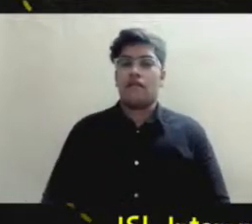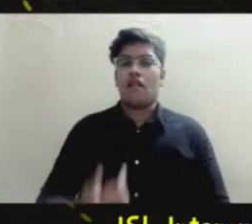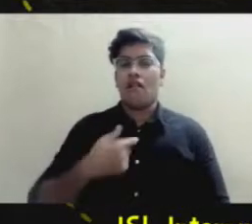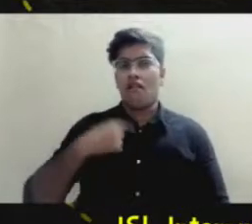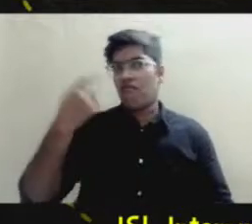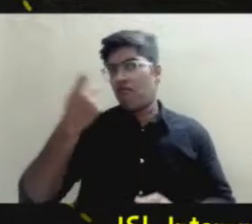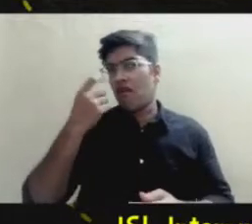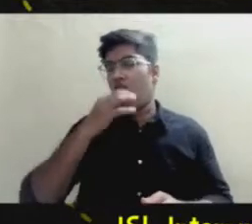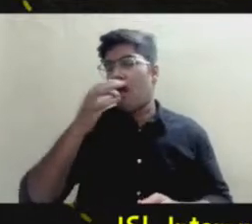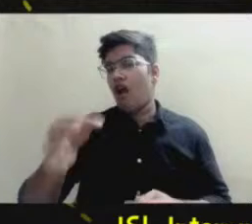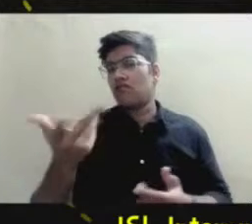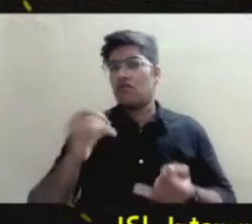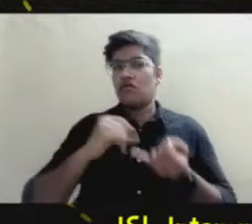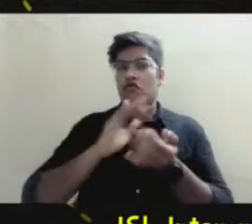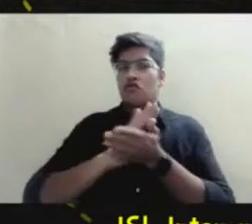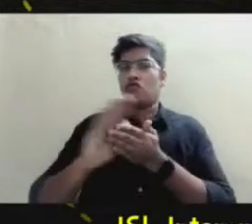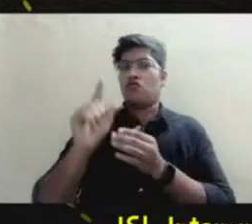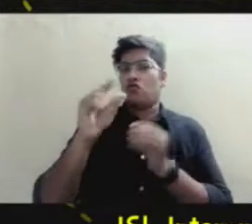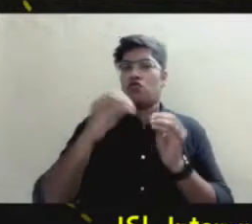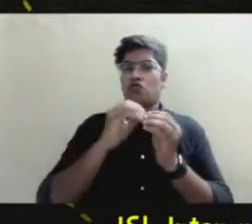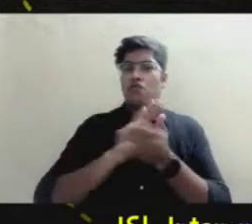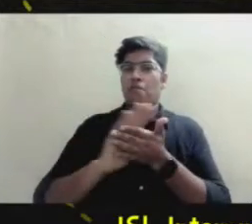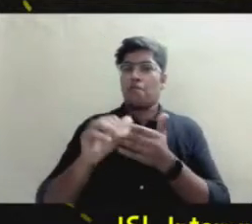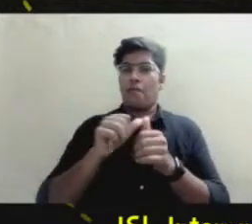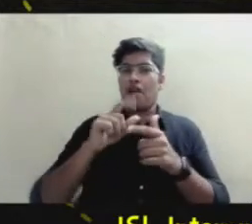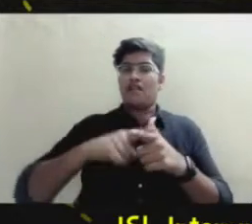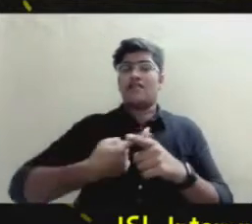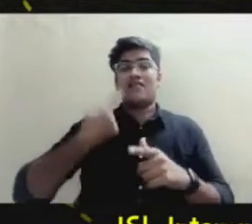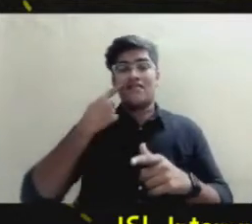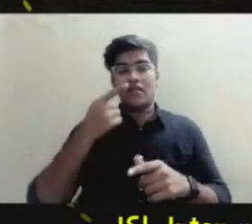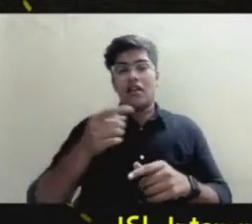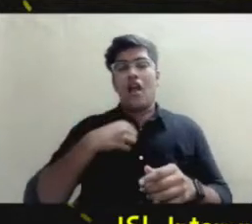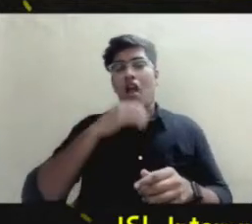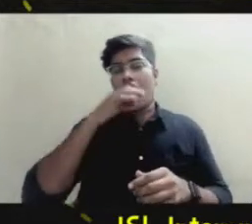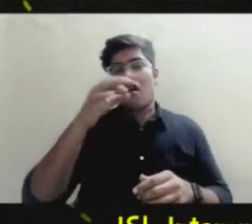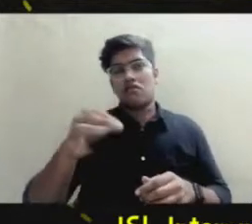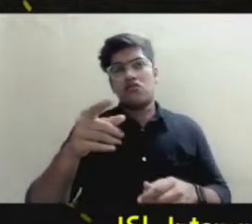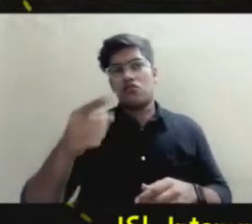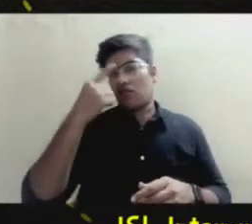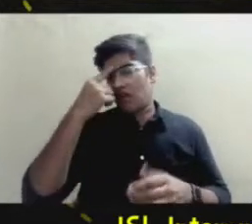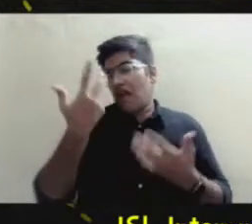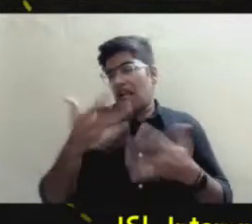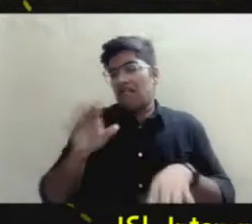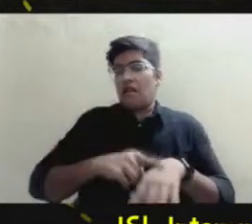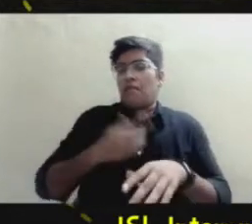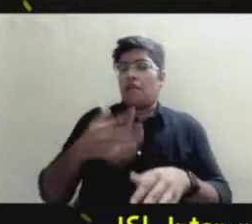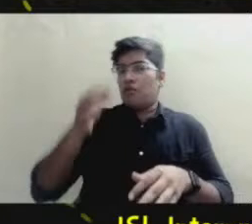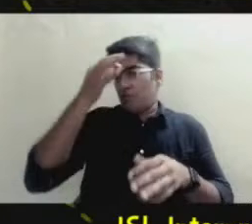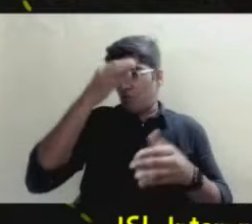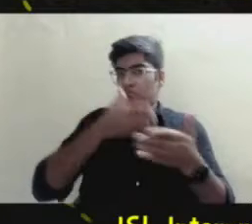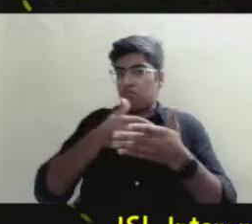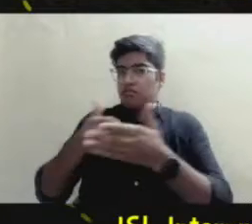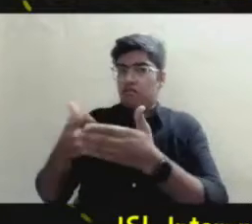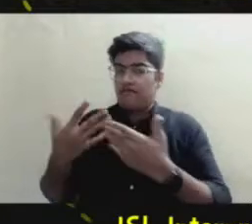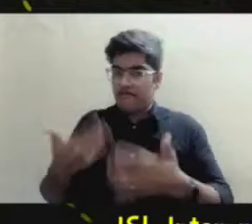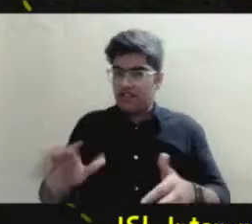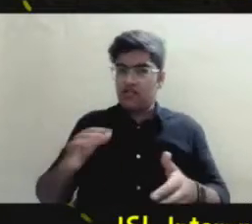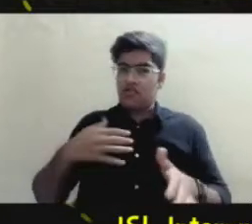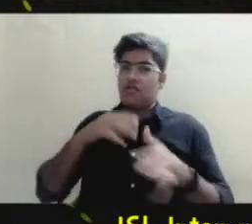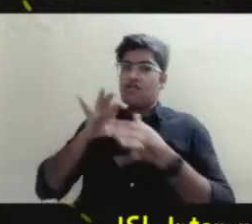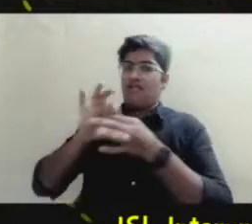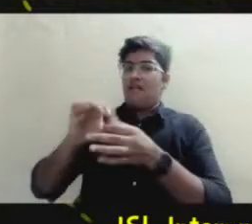any resistance during any performance for connecting intimacy to a person, but not the divine.